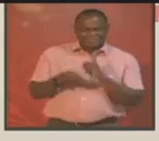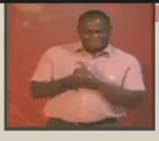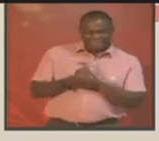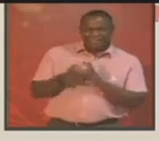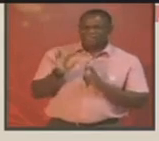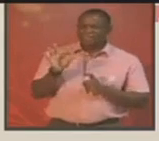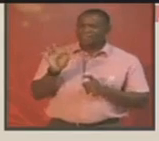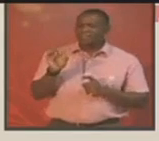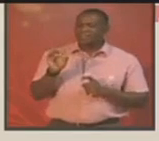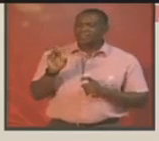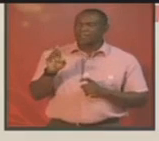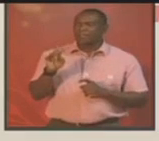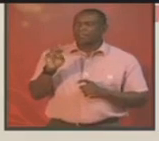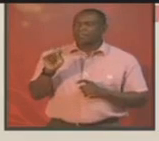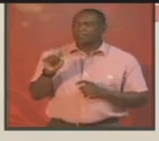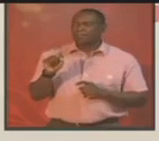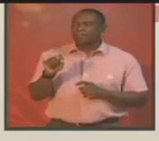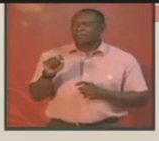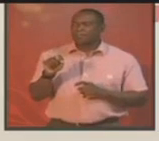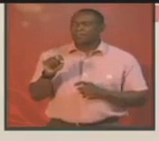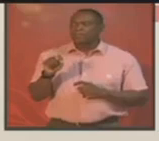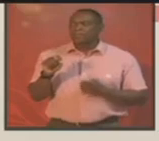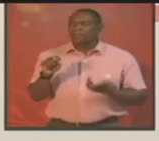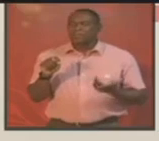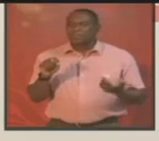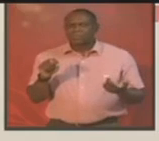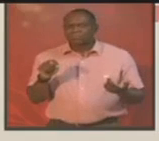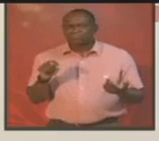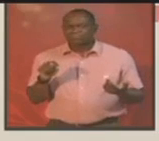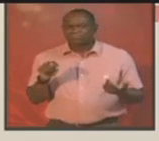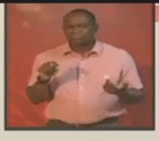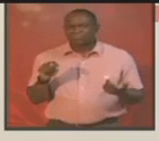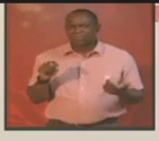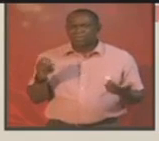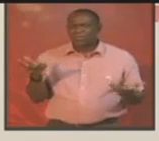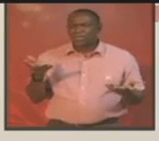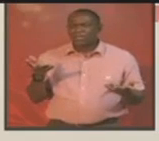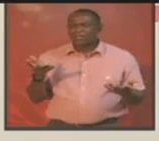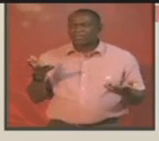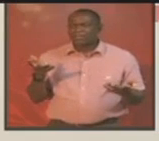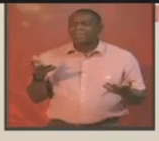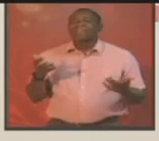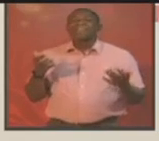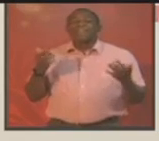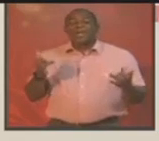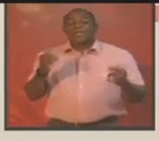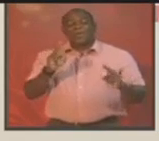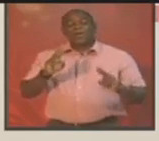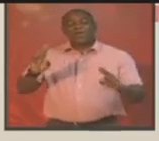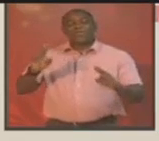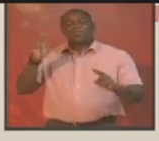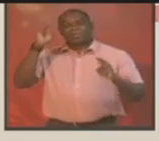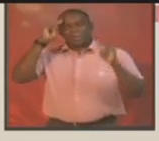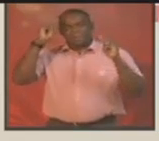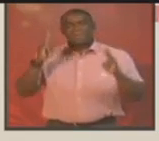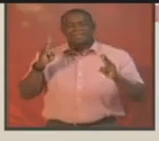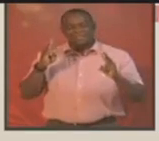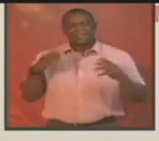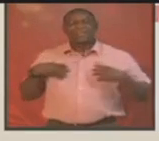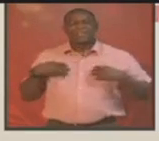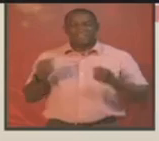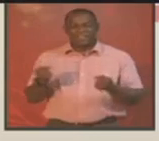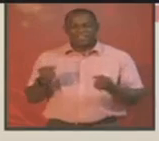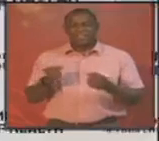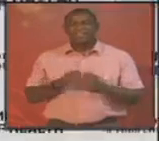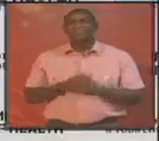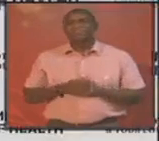have wondered where this person is in the order of presentations. But we go now to the Honorable Terence Dayalsingh, Minister of Health, for